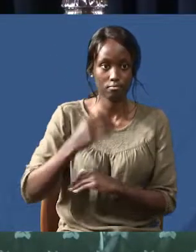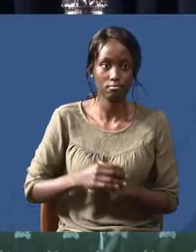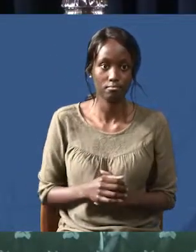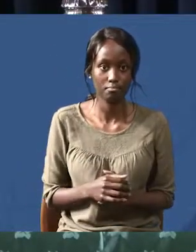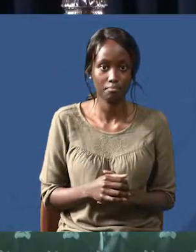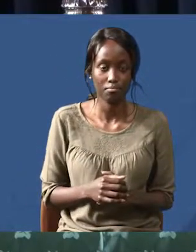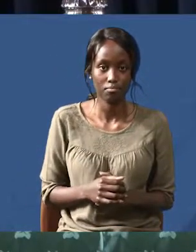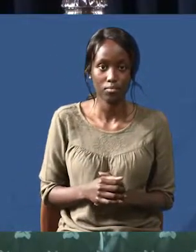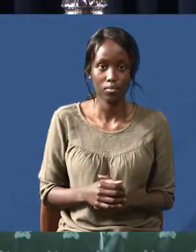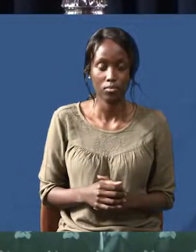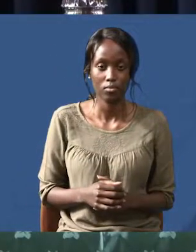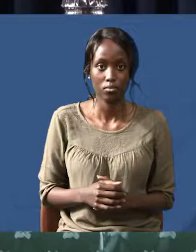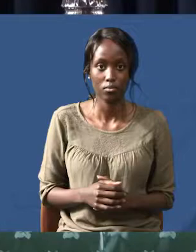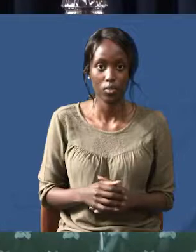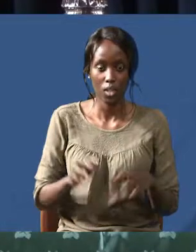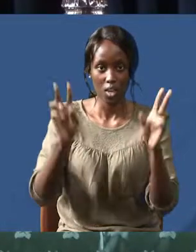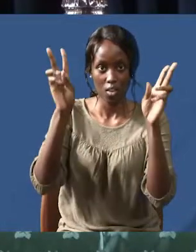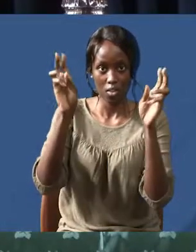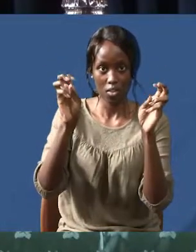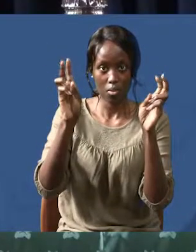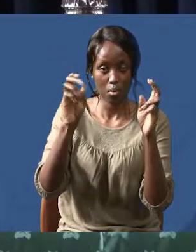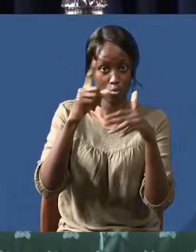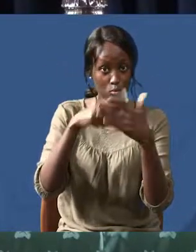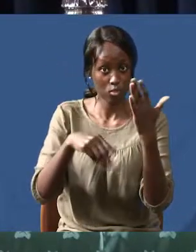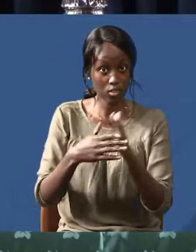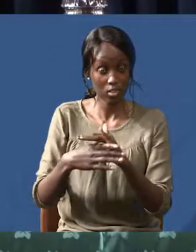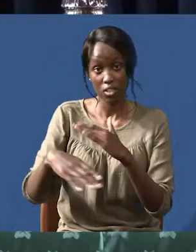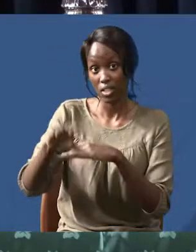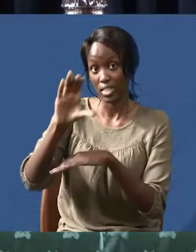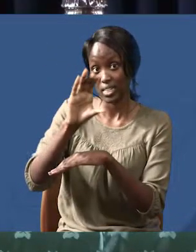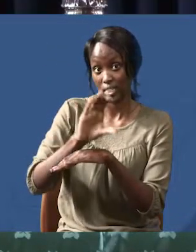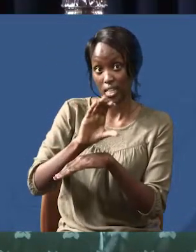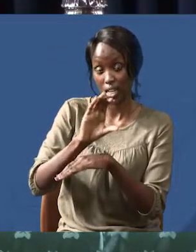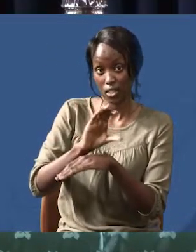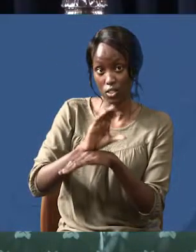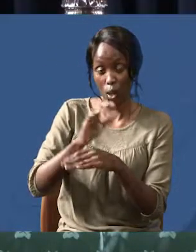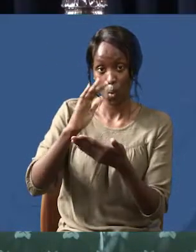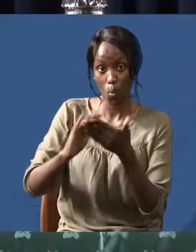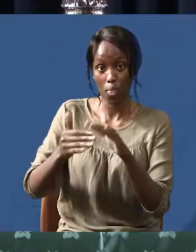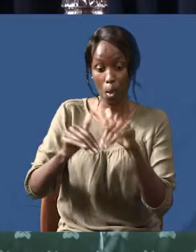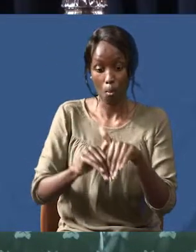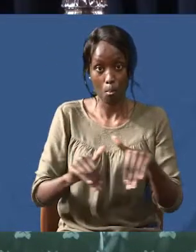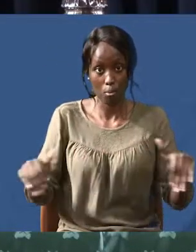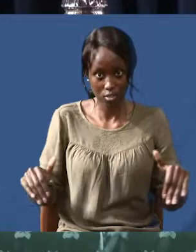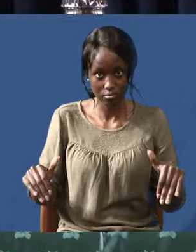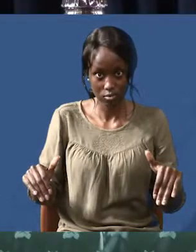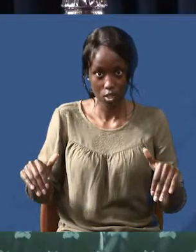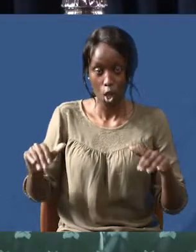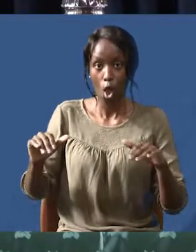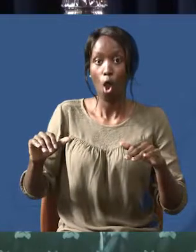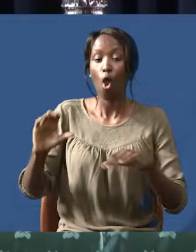Our theme on the church without borders, a caring